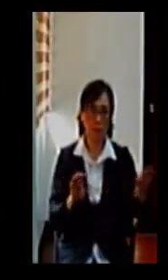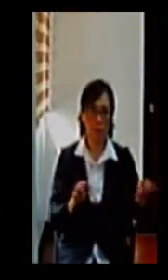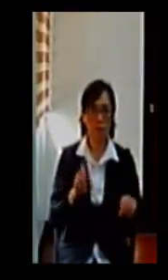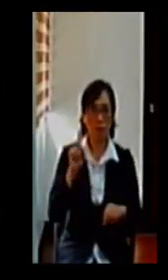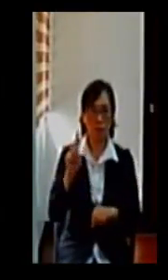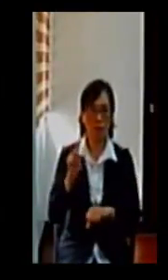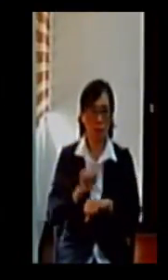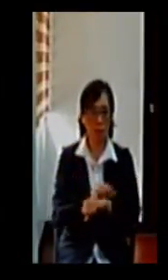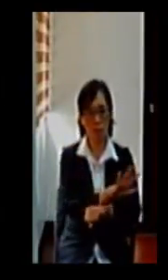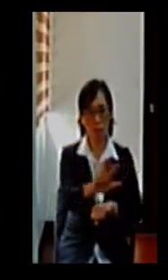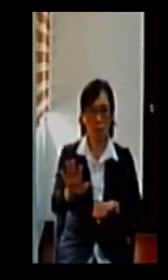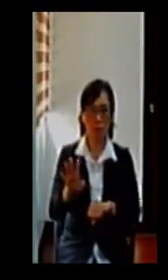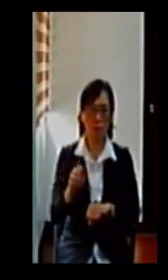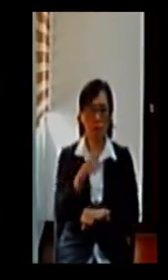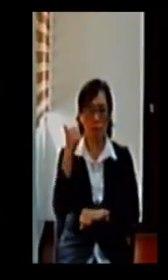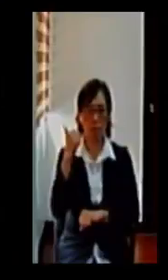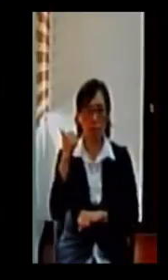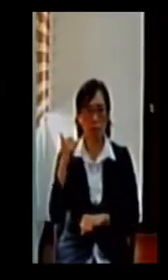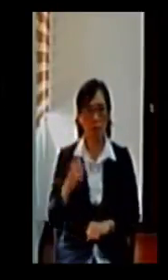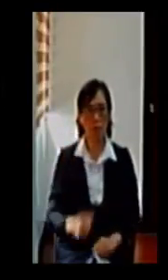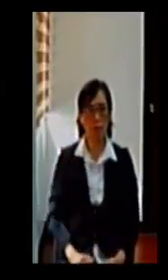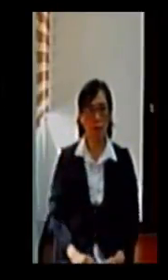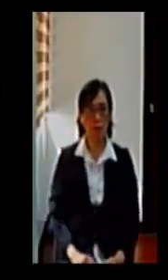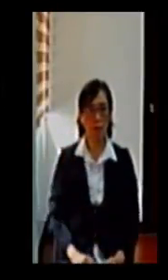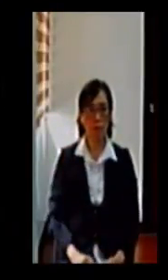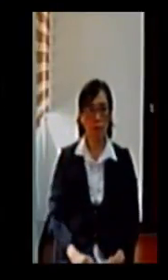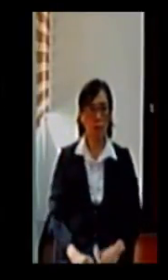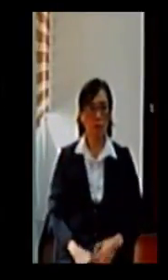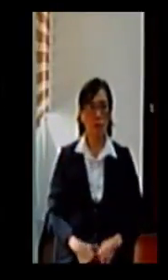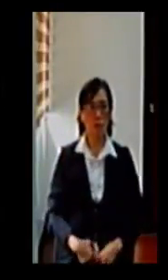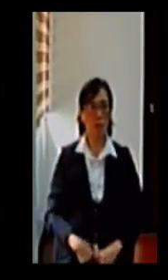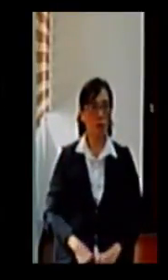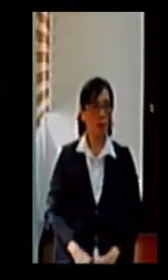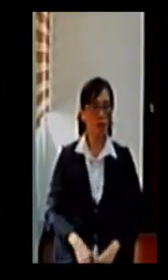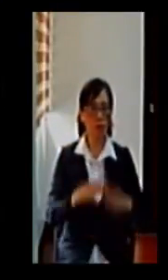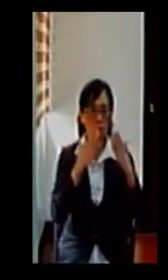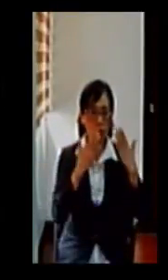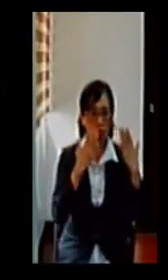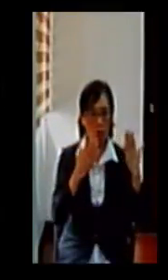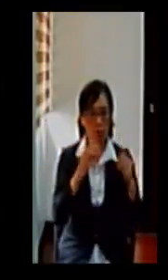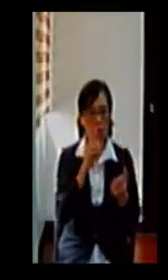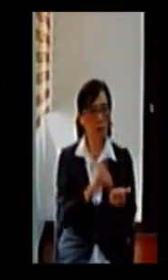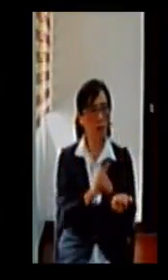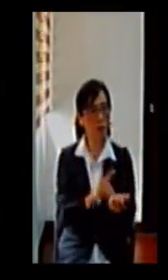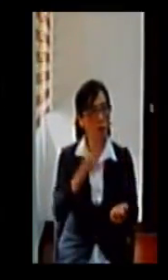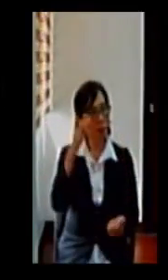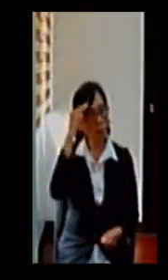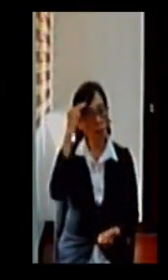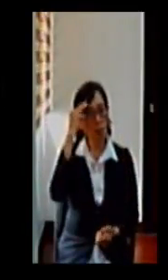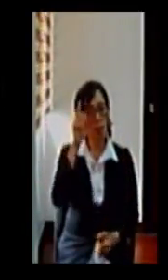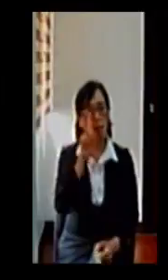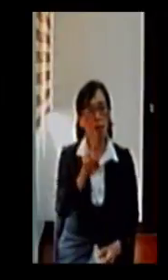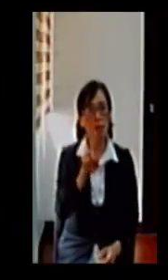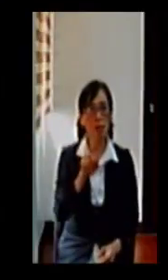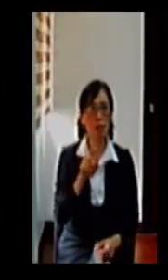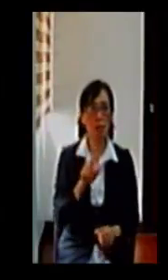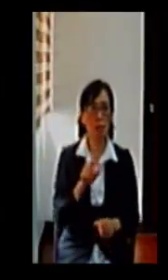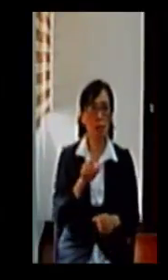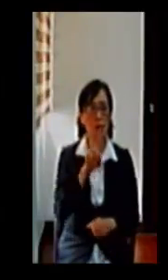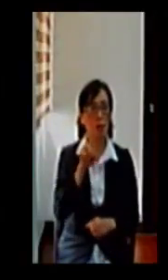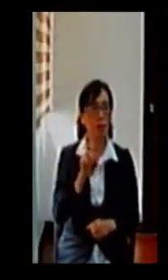other. If you see what I mean. Thank you, Dr. Malay. Just last one question.